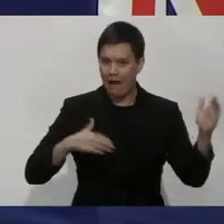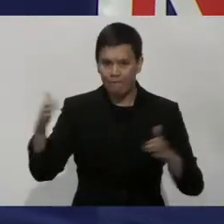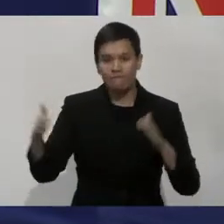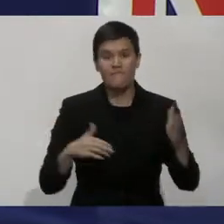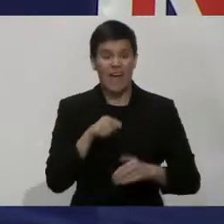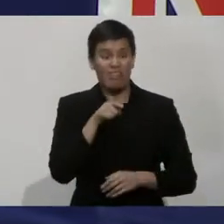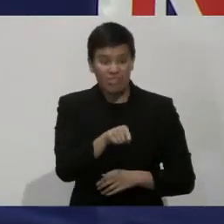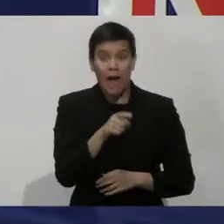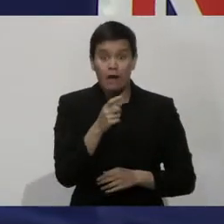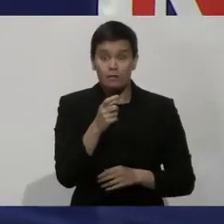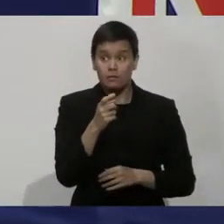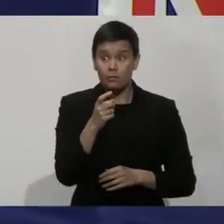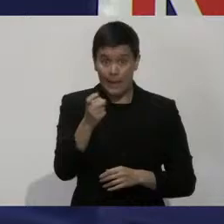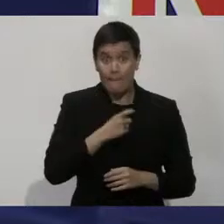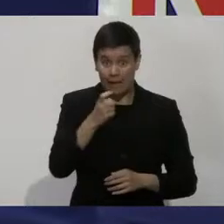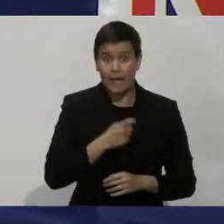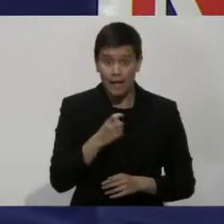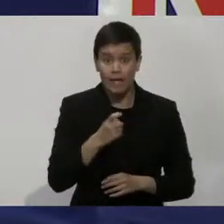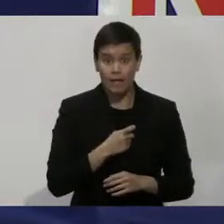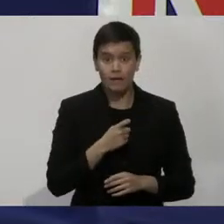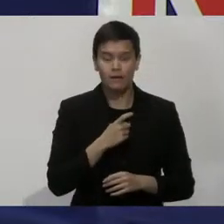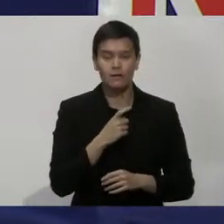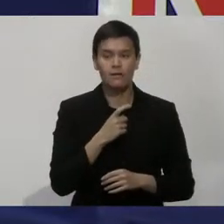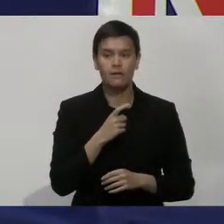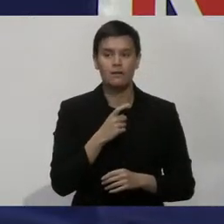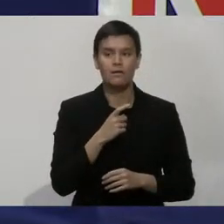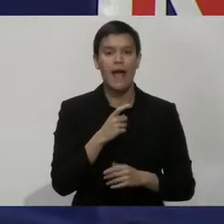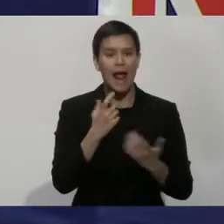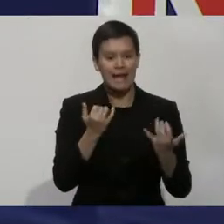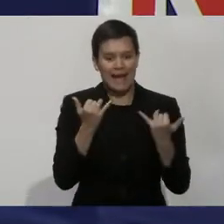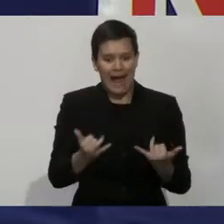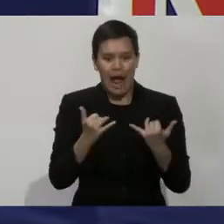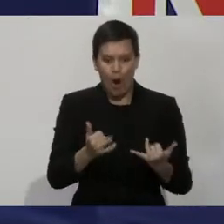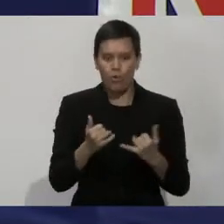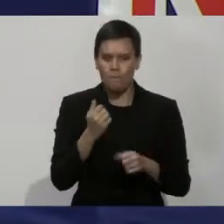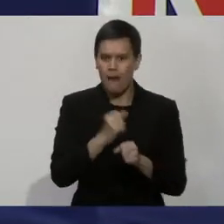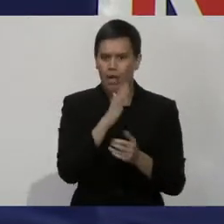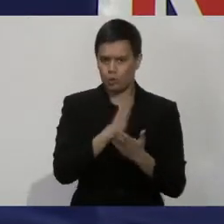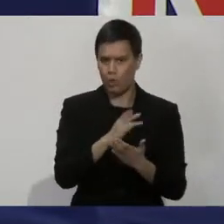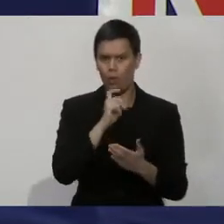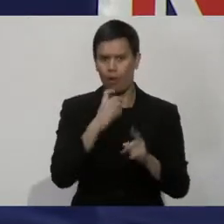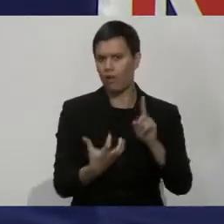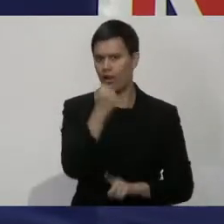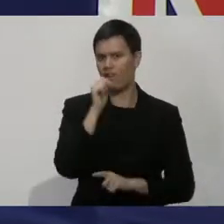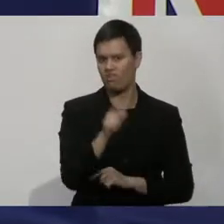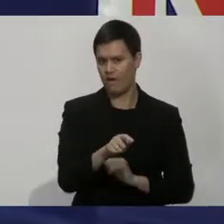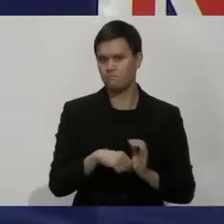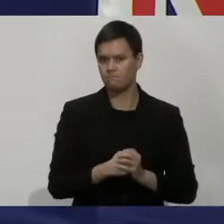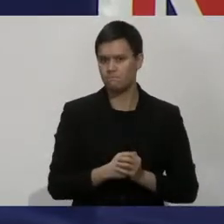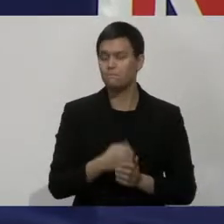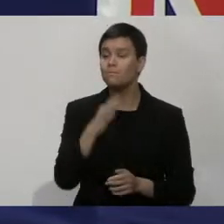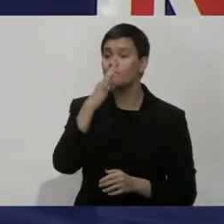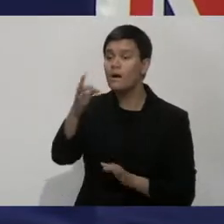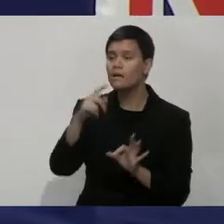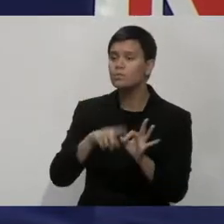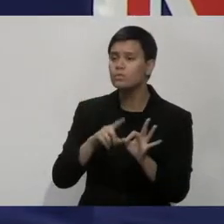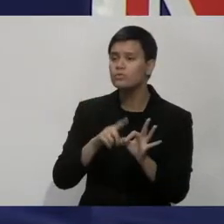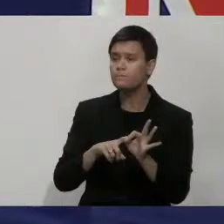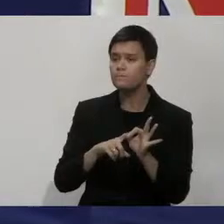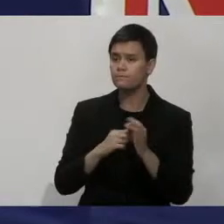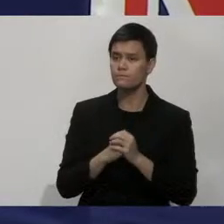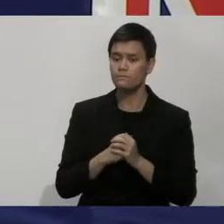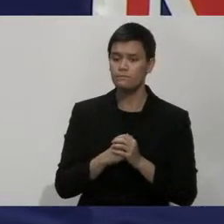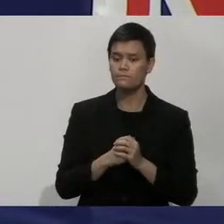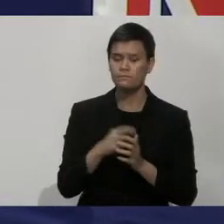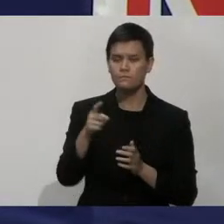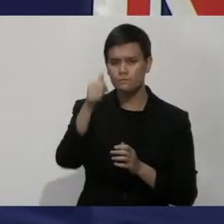rotated through, and that's the planning we are doing now so that it's sustainable. We'll come back to Toby here. Thank you. Dr. Bloomfield, what assurances have you sought that